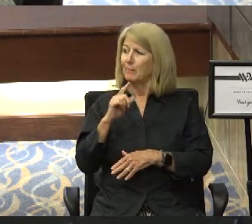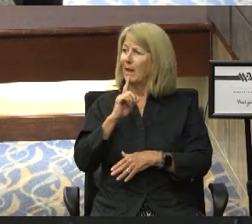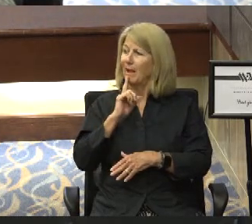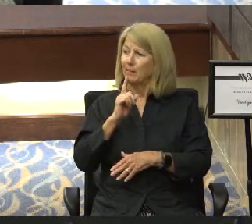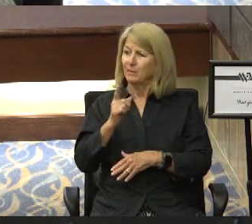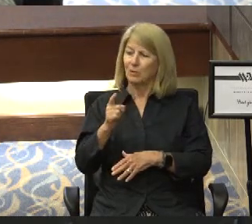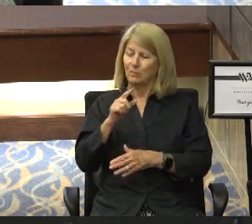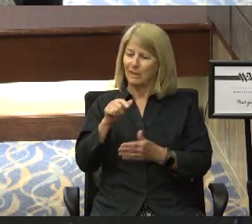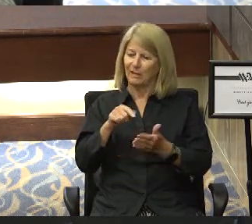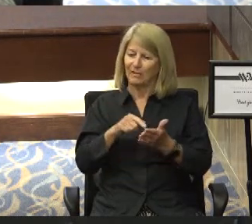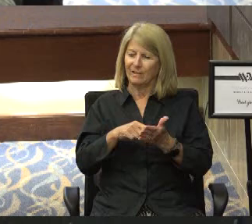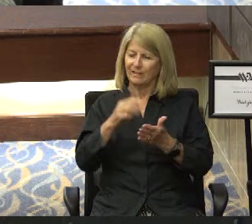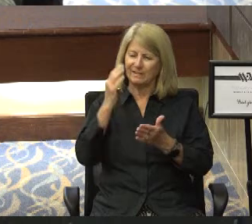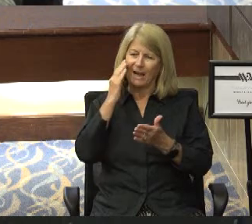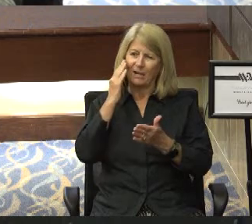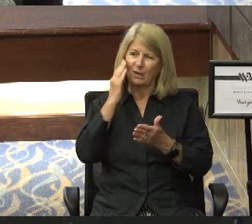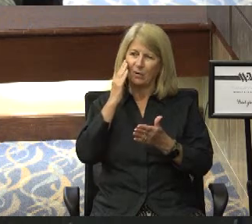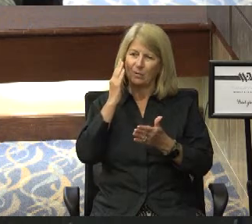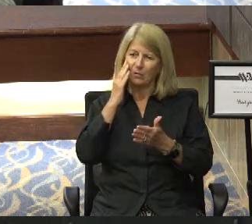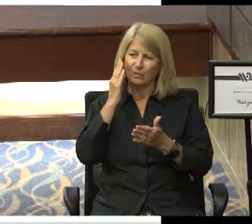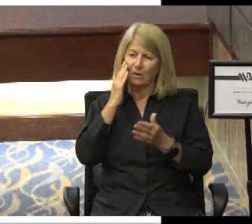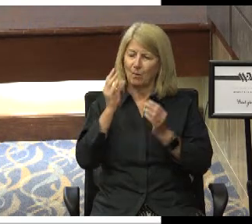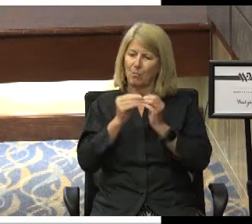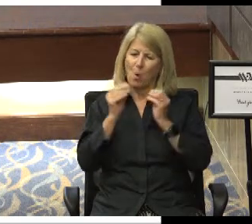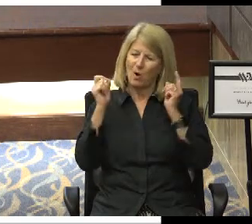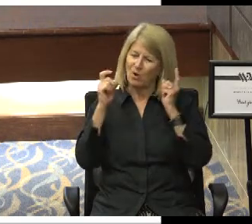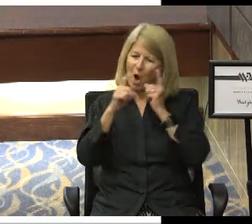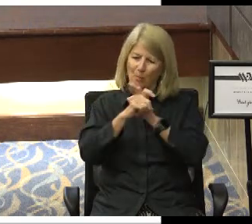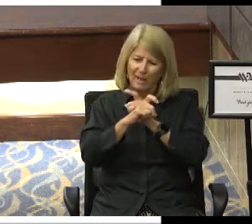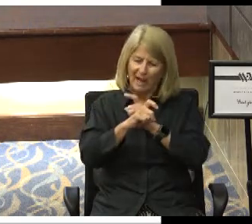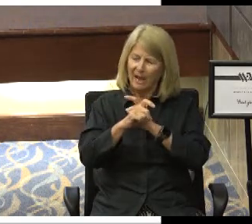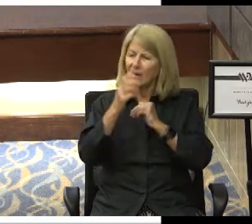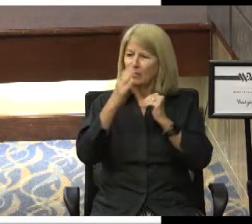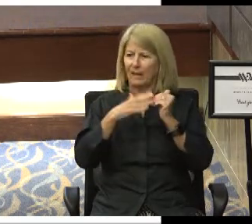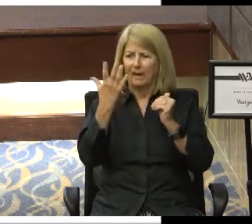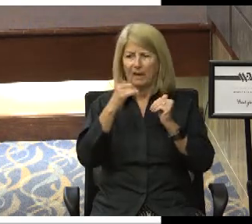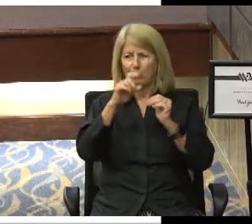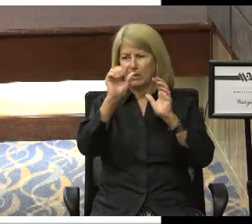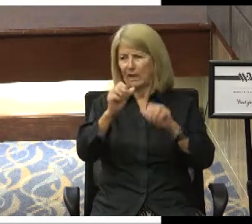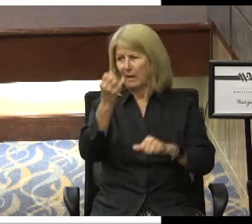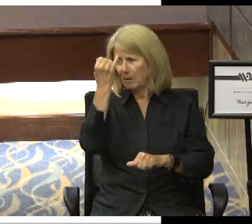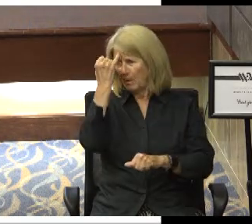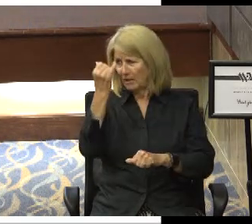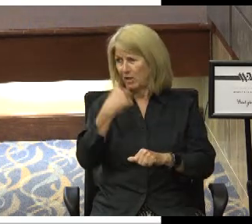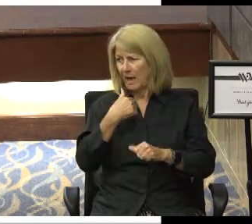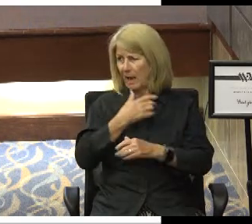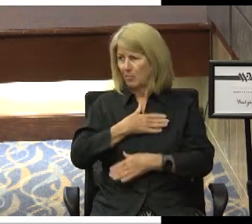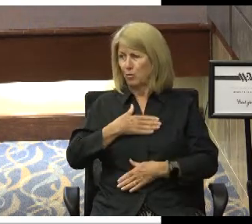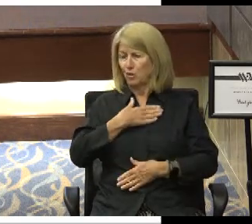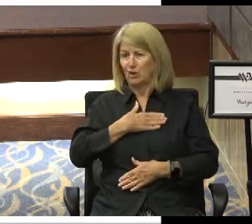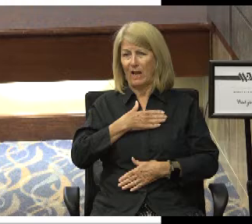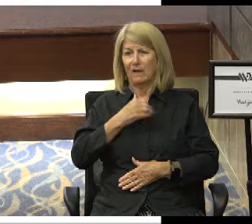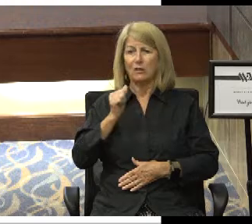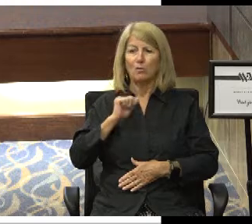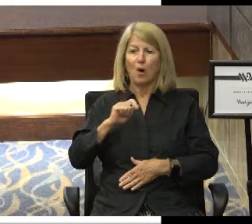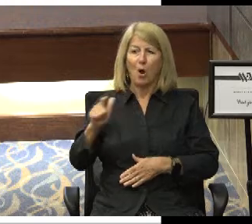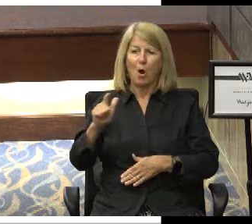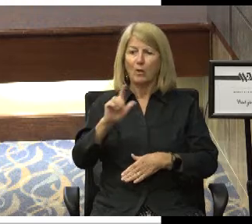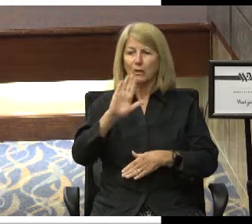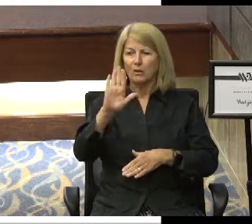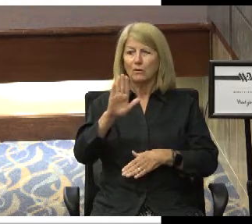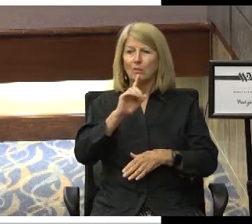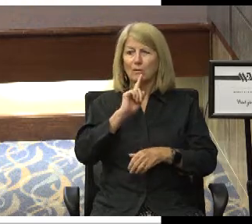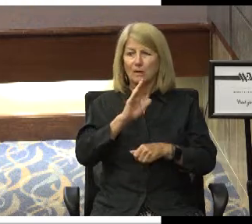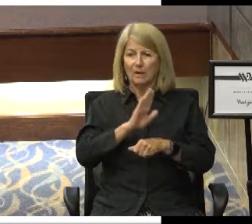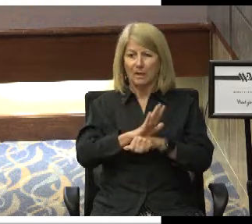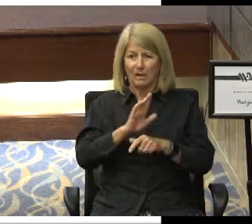absolutely, this is, I know, far more complicated than anyone could ever imagine. And I appreciate you all and your dedication to